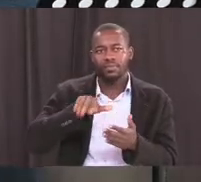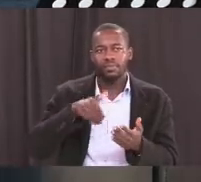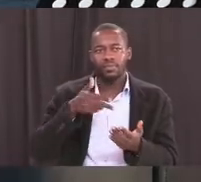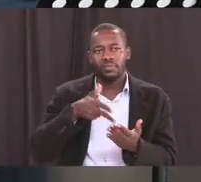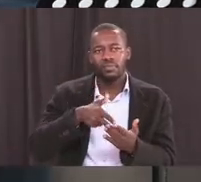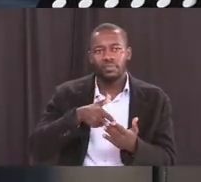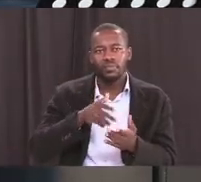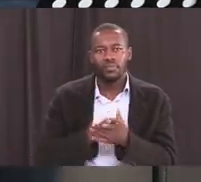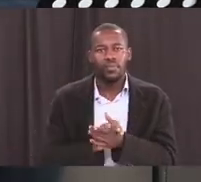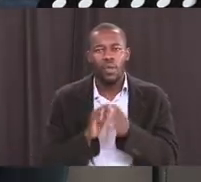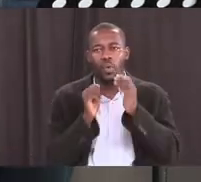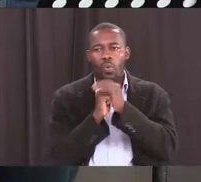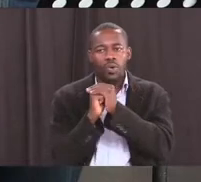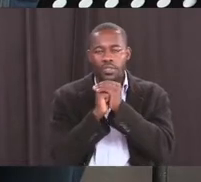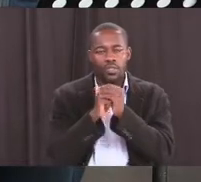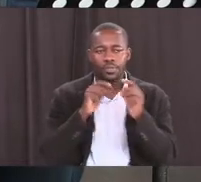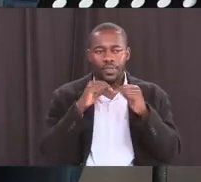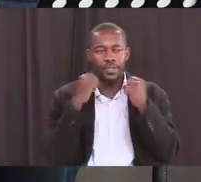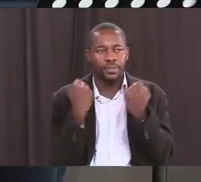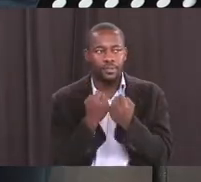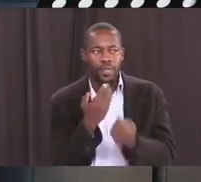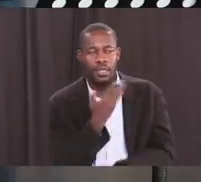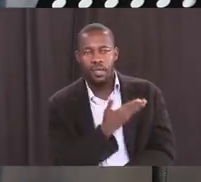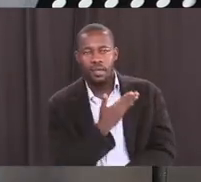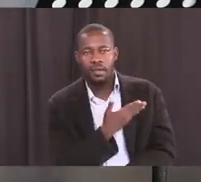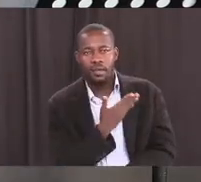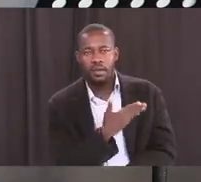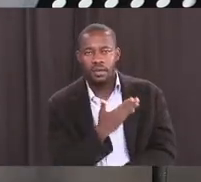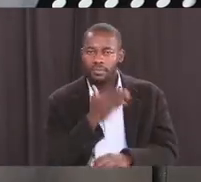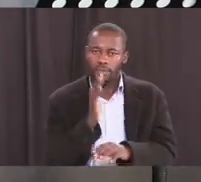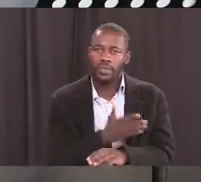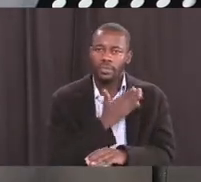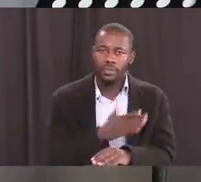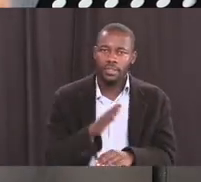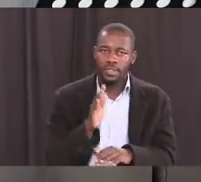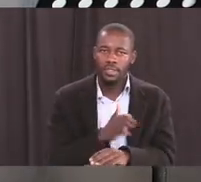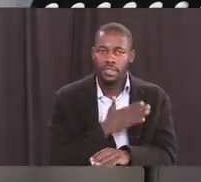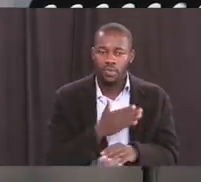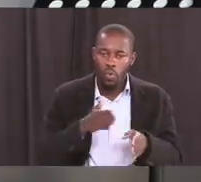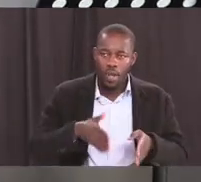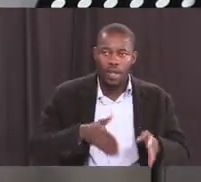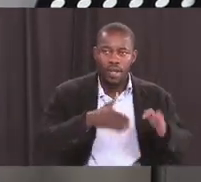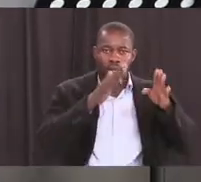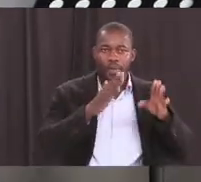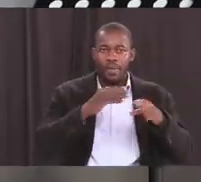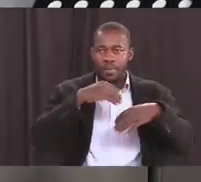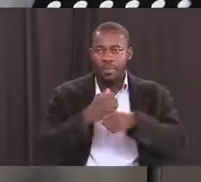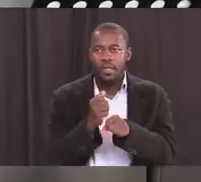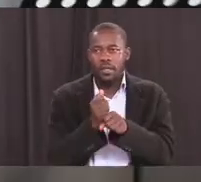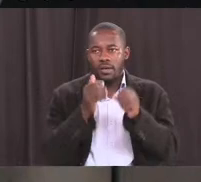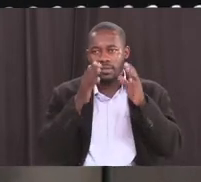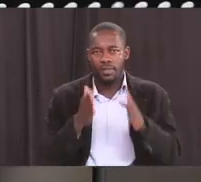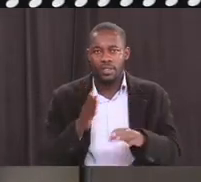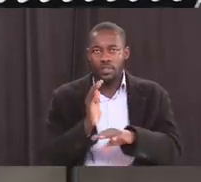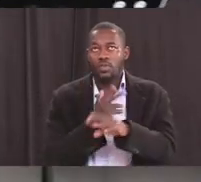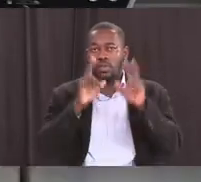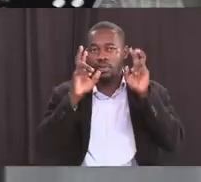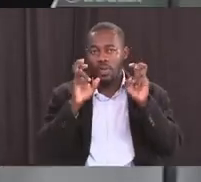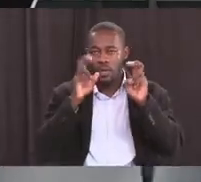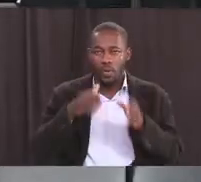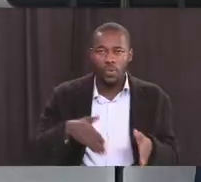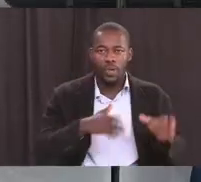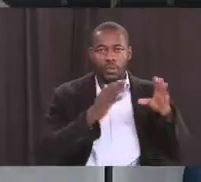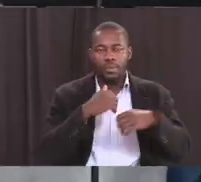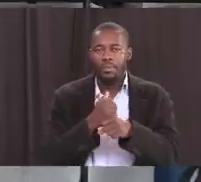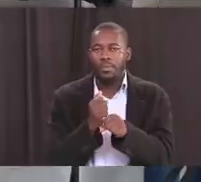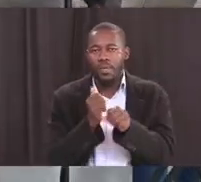And the worship team is going to sing Waymaker once again. And I want us to think about that, about how